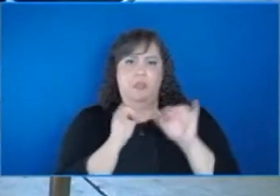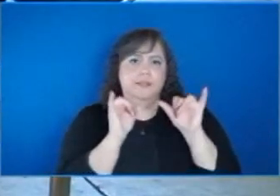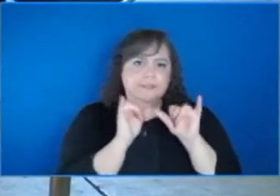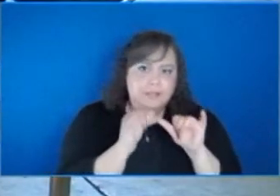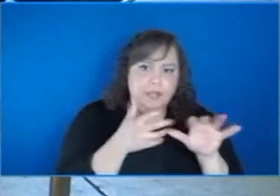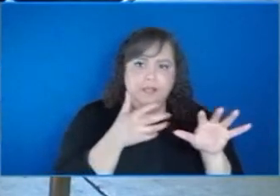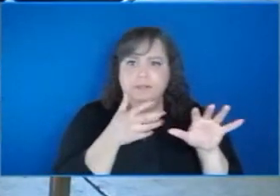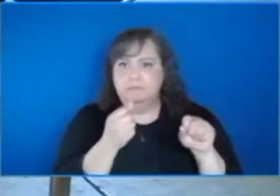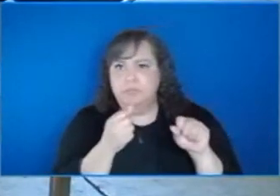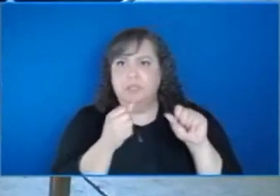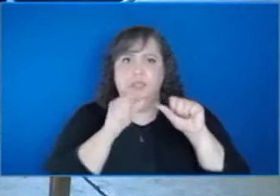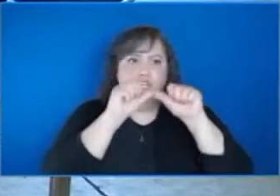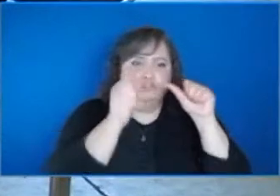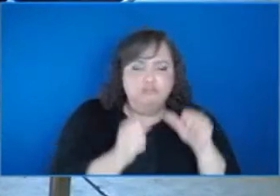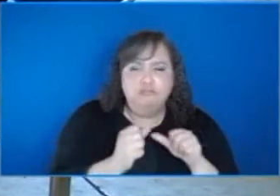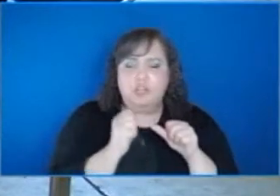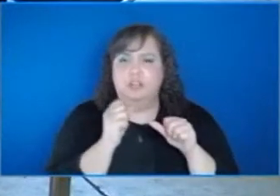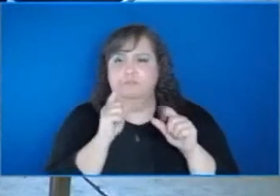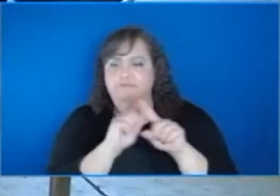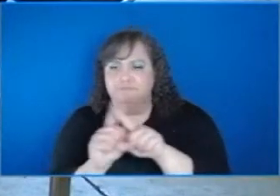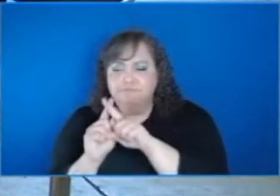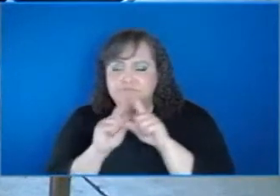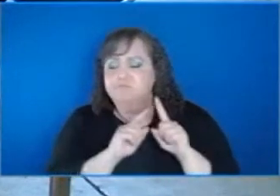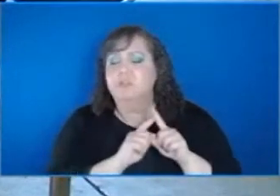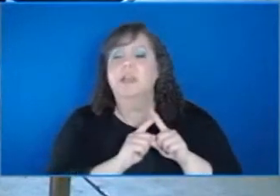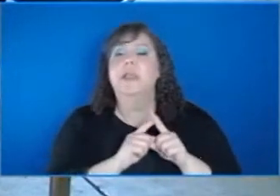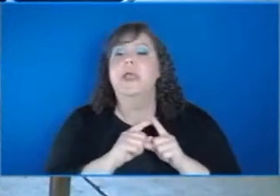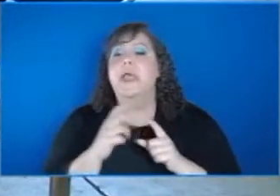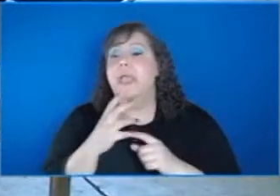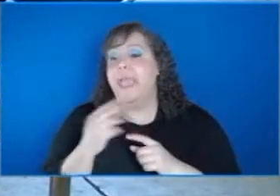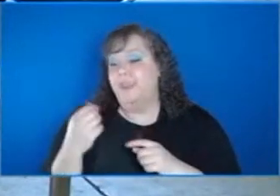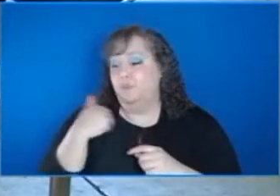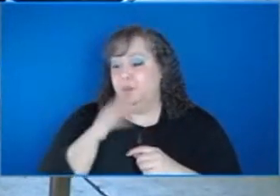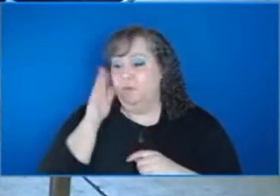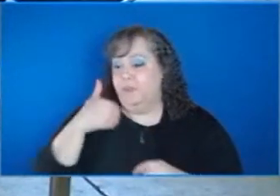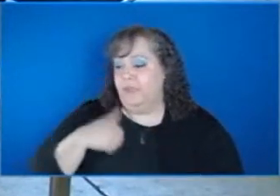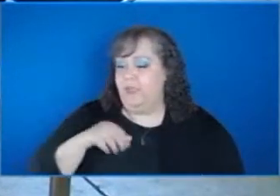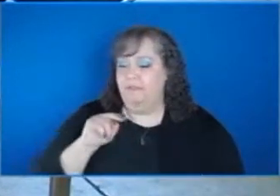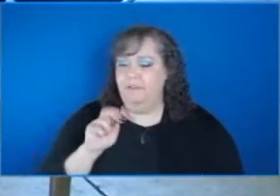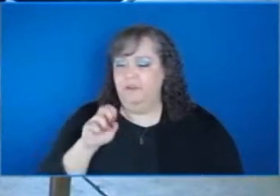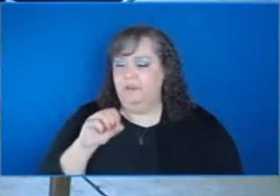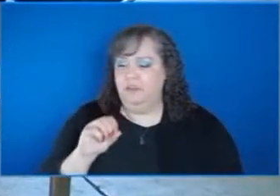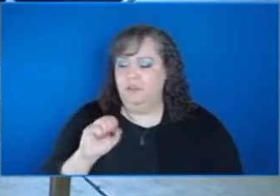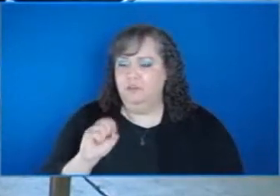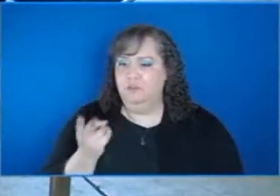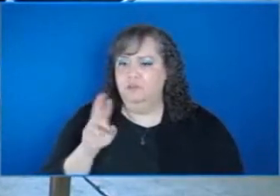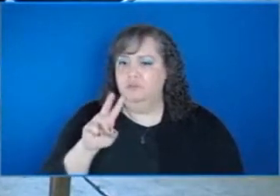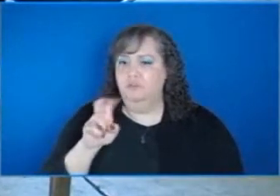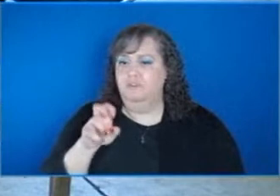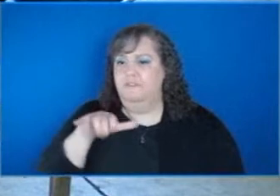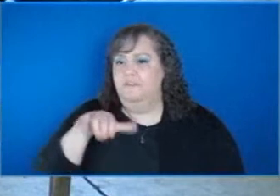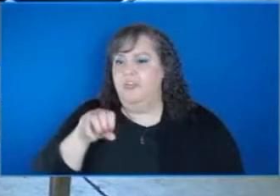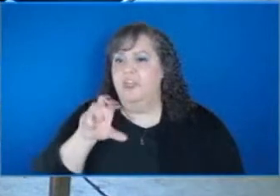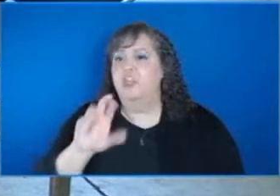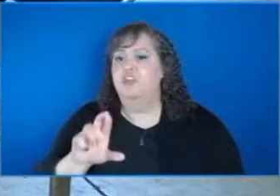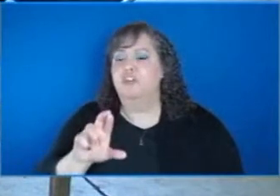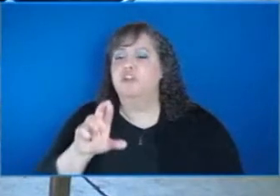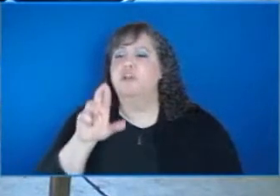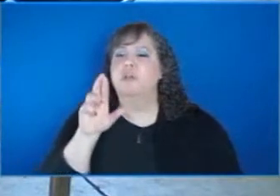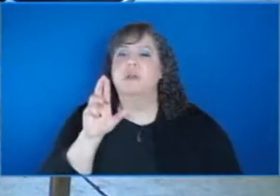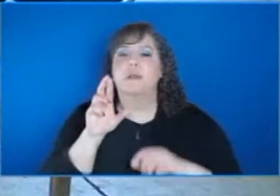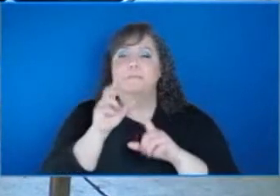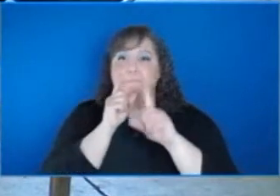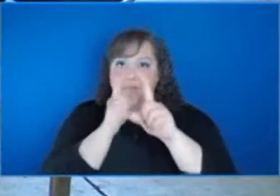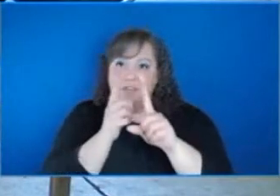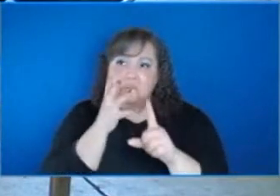Earth Object Surveyor mission, which we hope to launch perhaps in the next 5 years or so. That will be dedicated to searching for